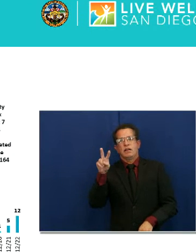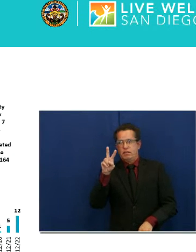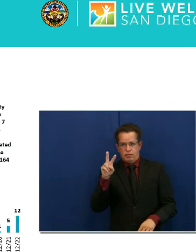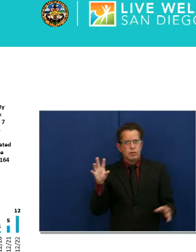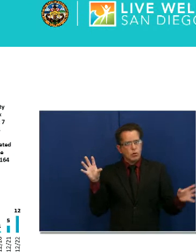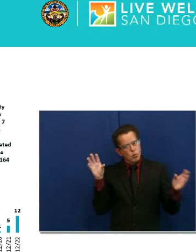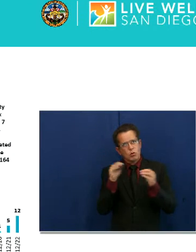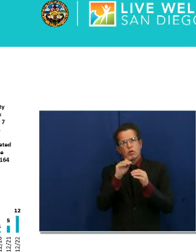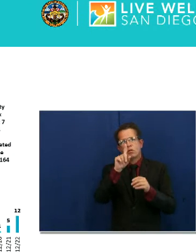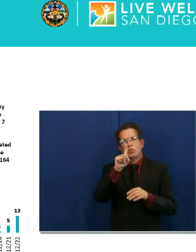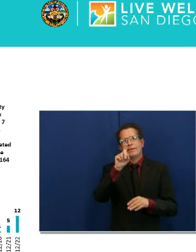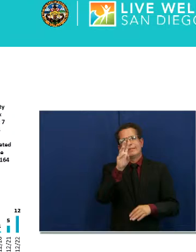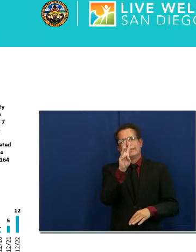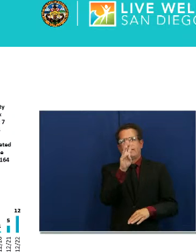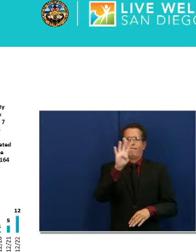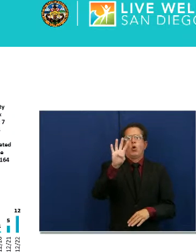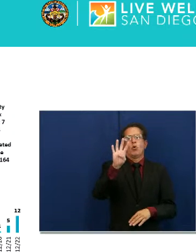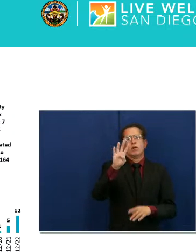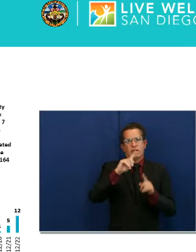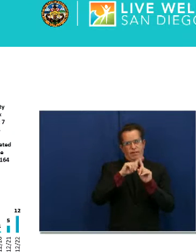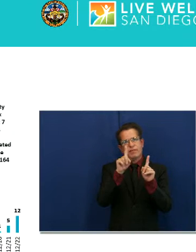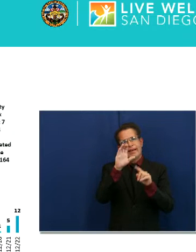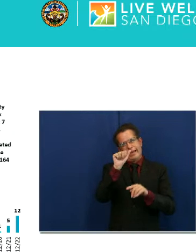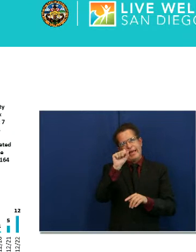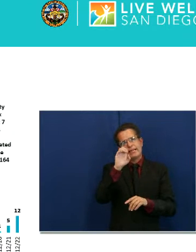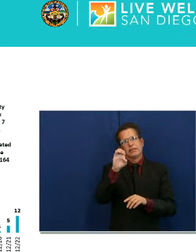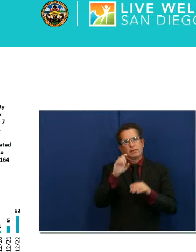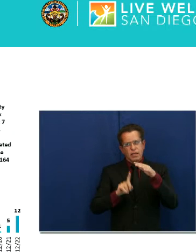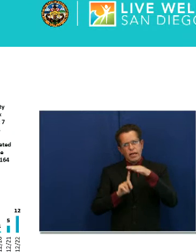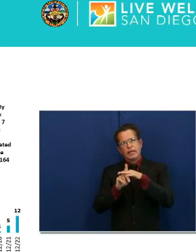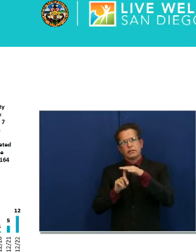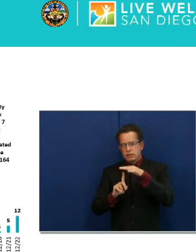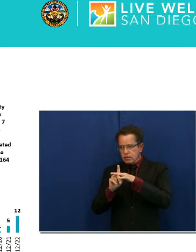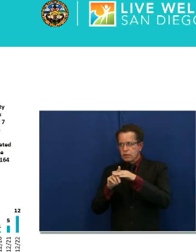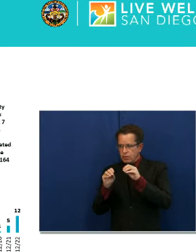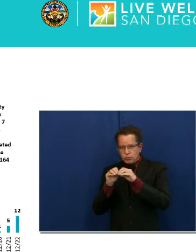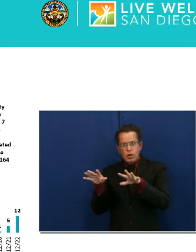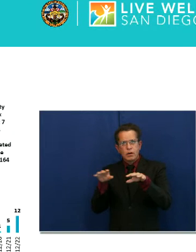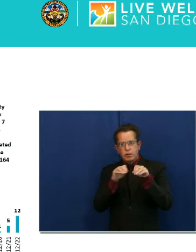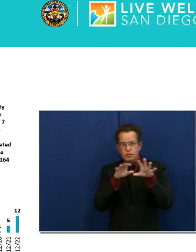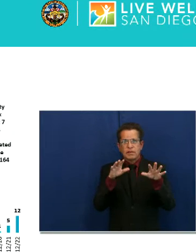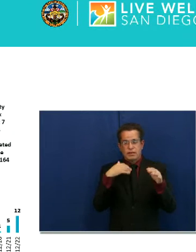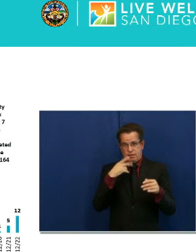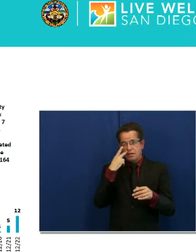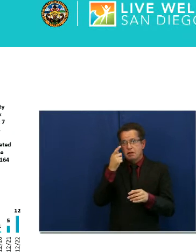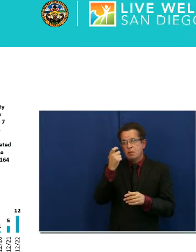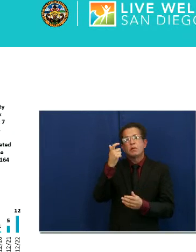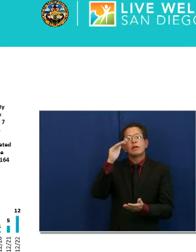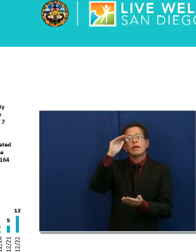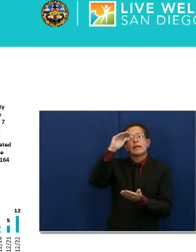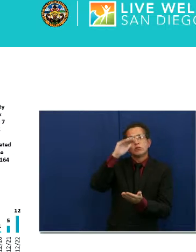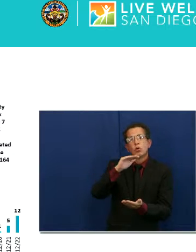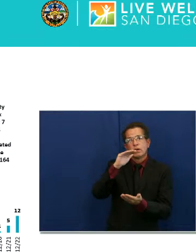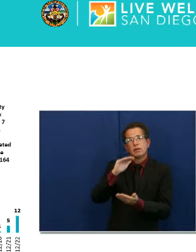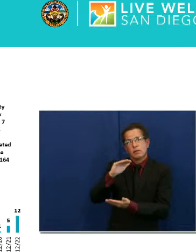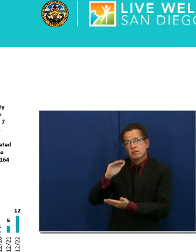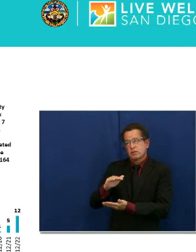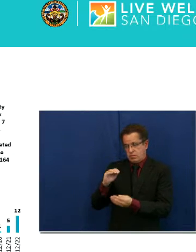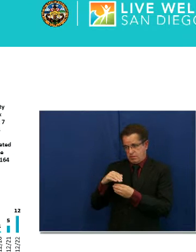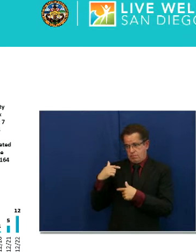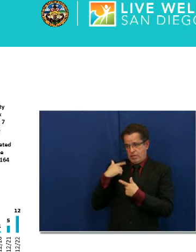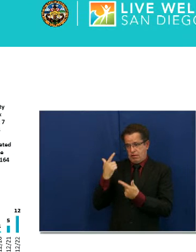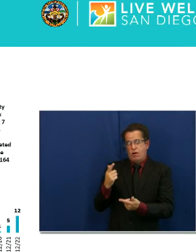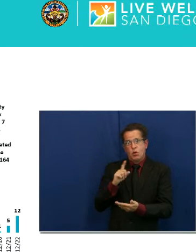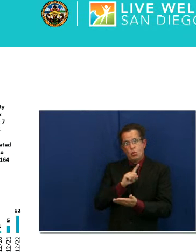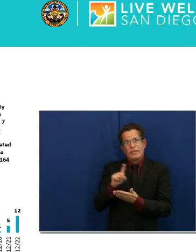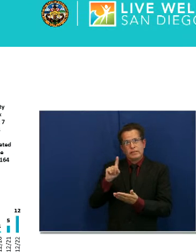of 164 cases. We've seen a significant decrease in the number of community outbreaks in the past couple